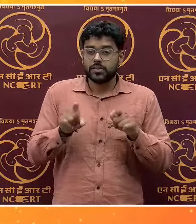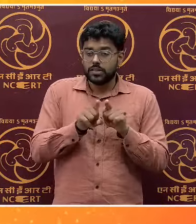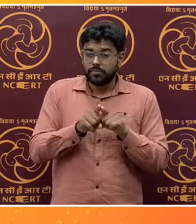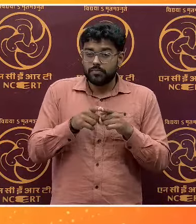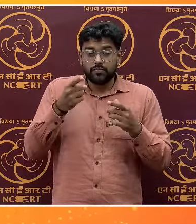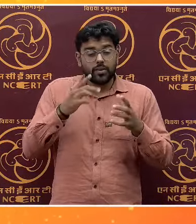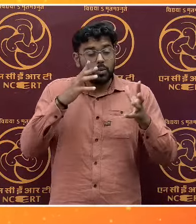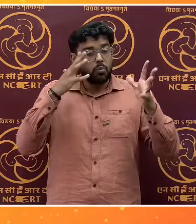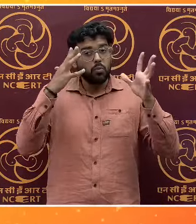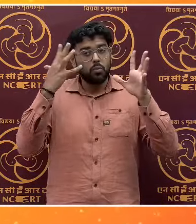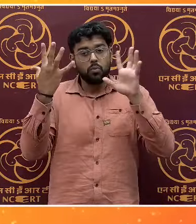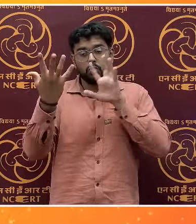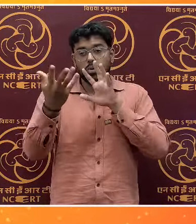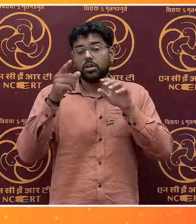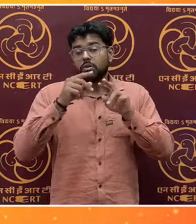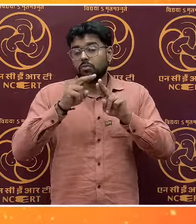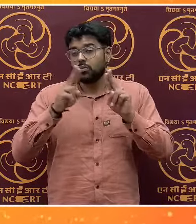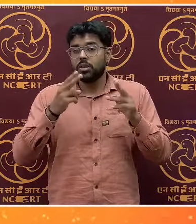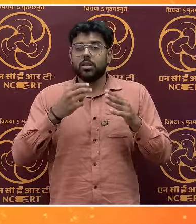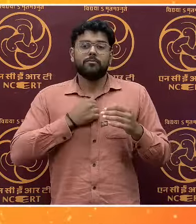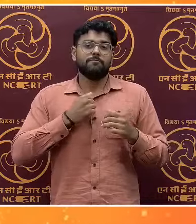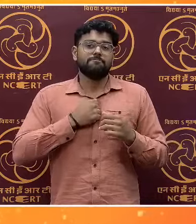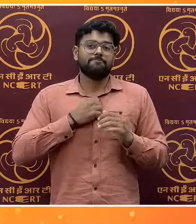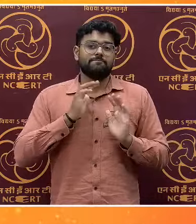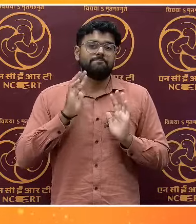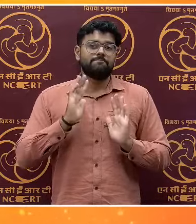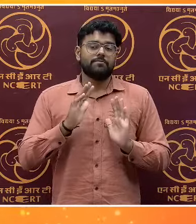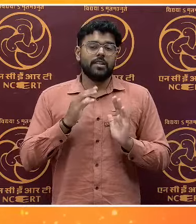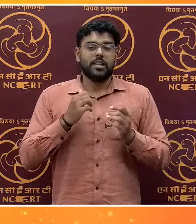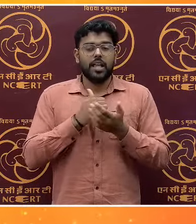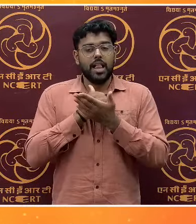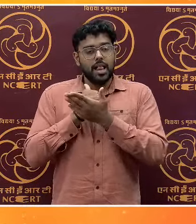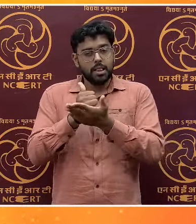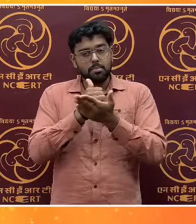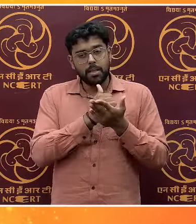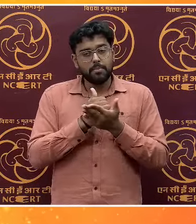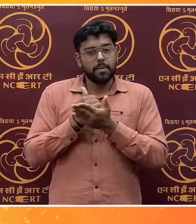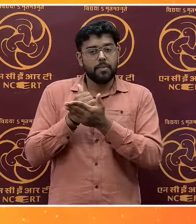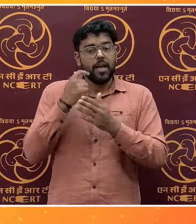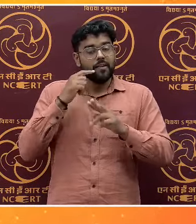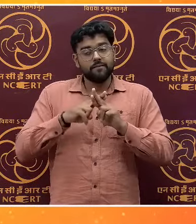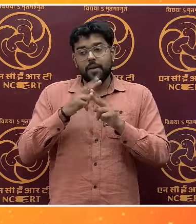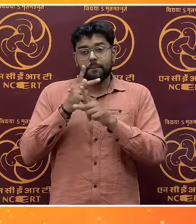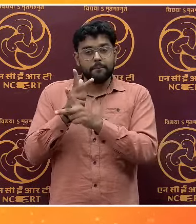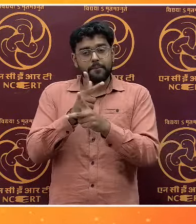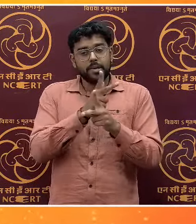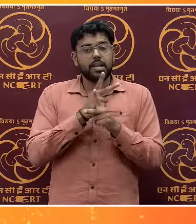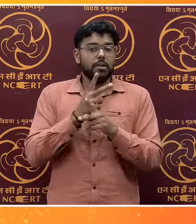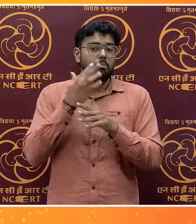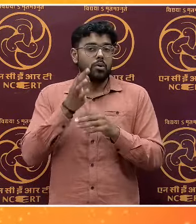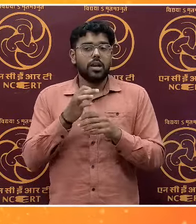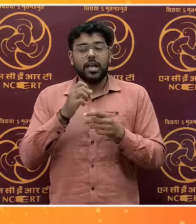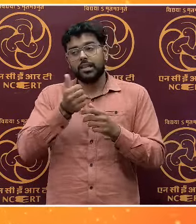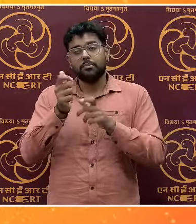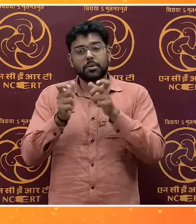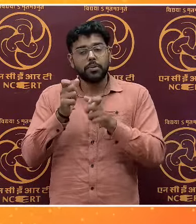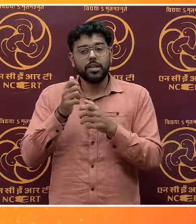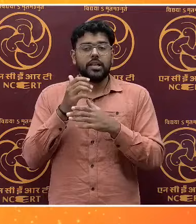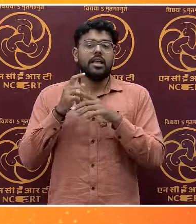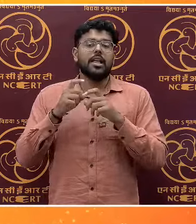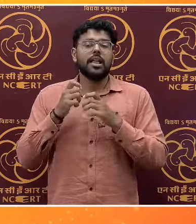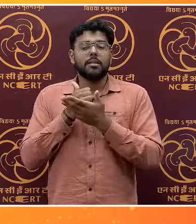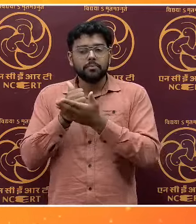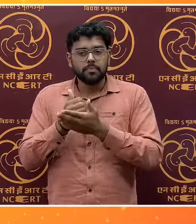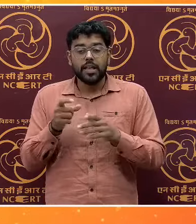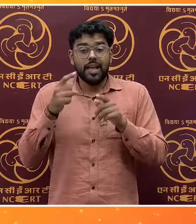entire world is ours. We should take care of each other, because when we take care of someone, someone else will take care of our parents,